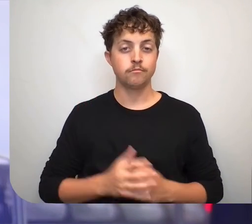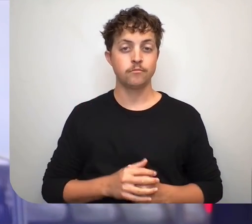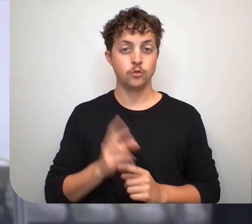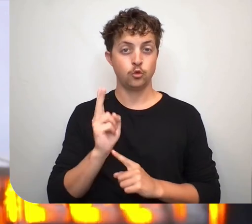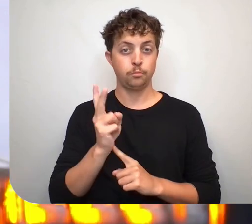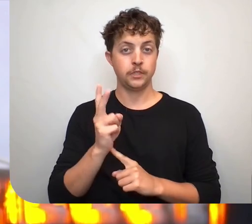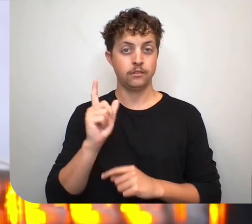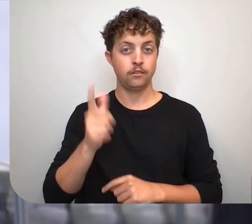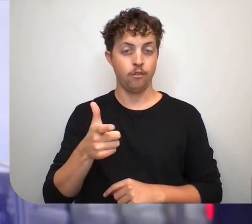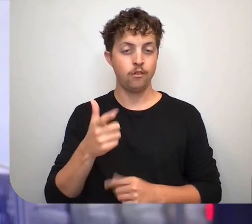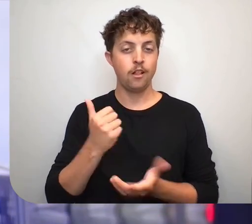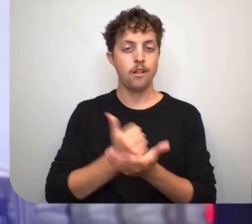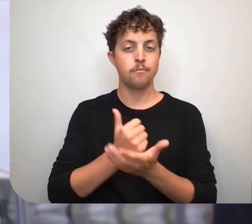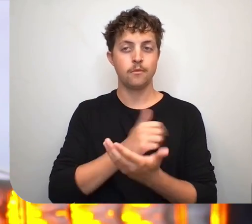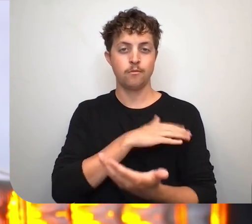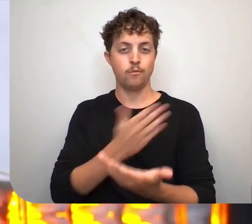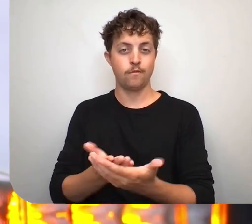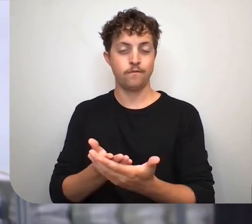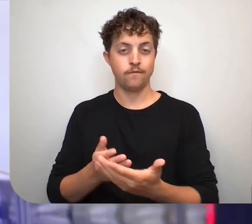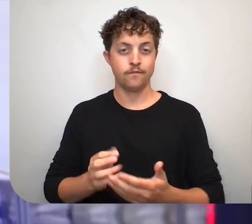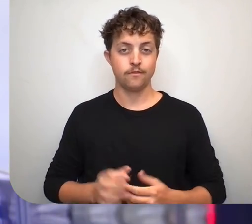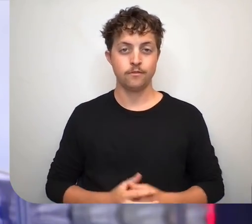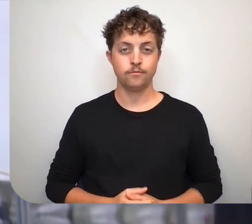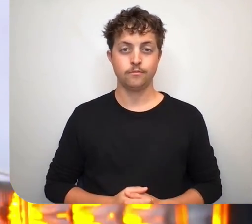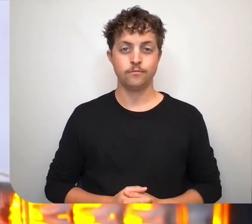lights. Two minutes later, help comes. .